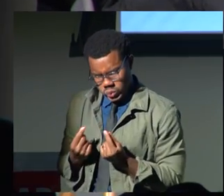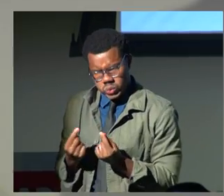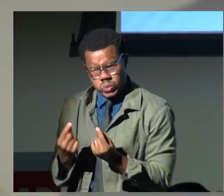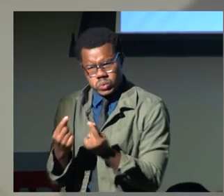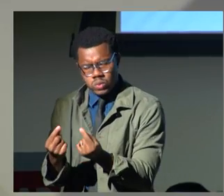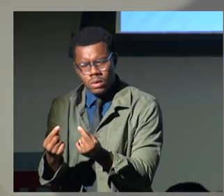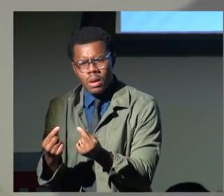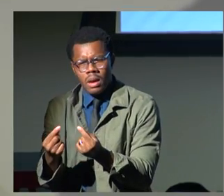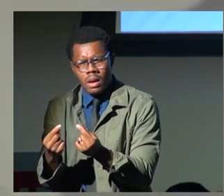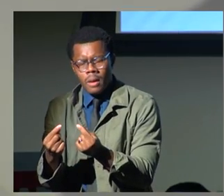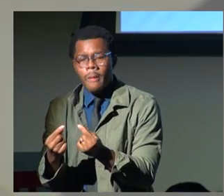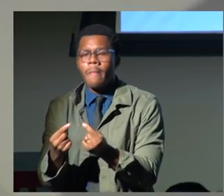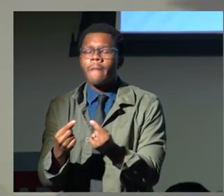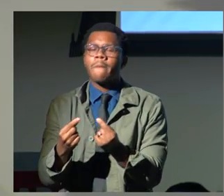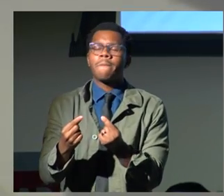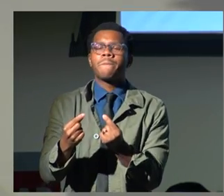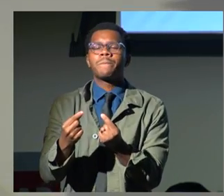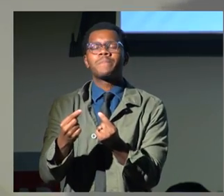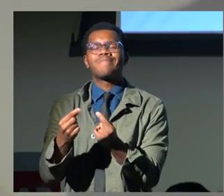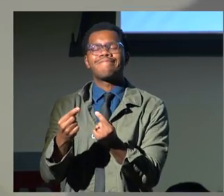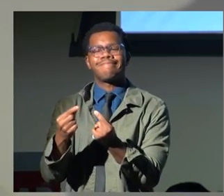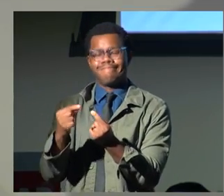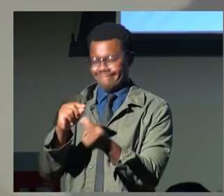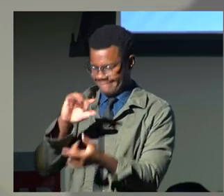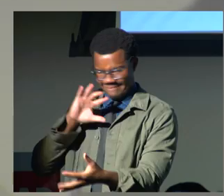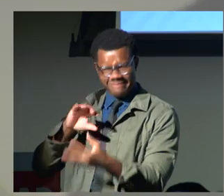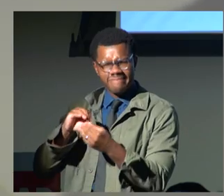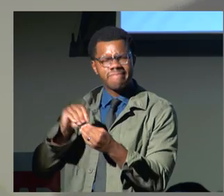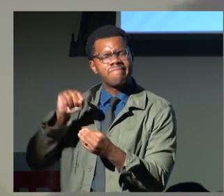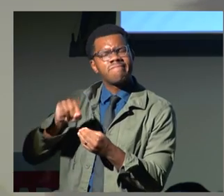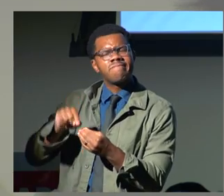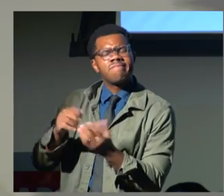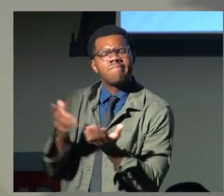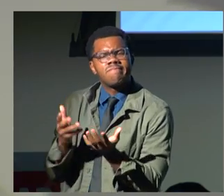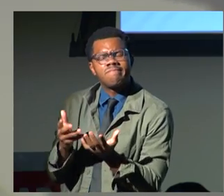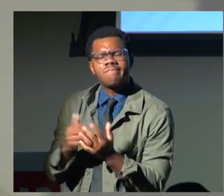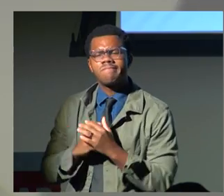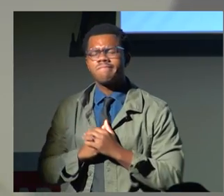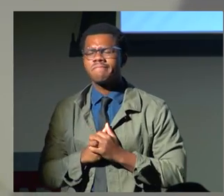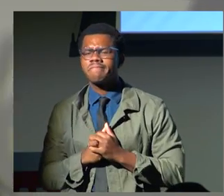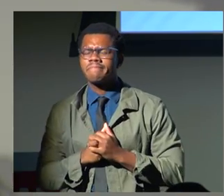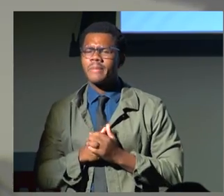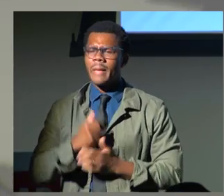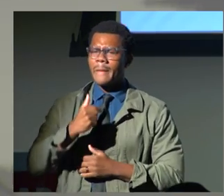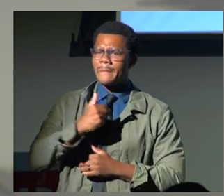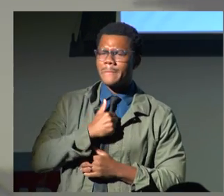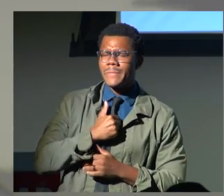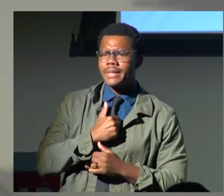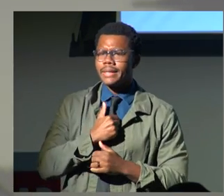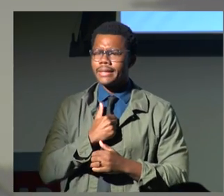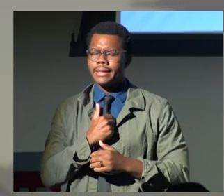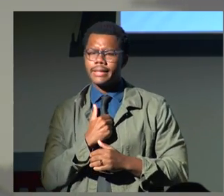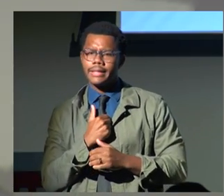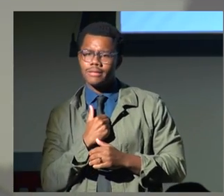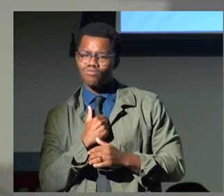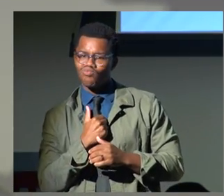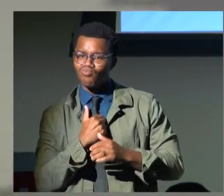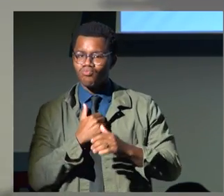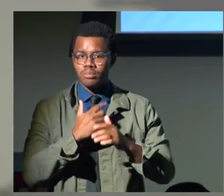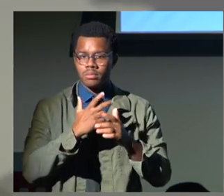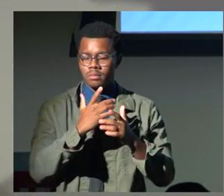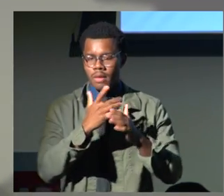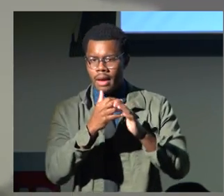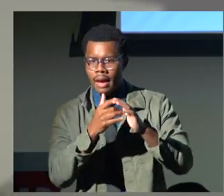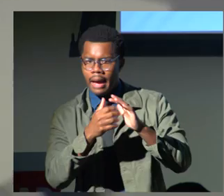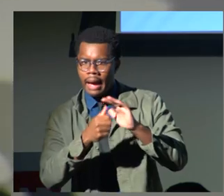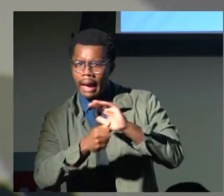work, which is in a nutshell a process where I continuously hide the rendering